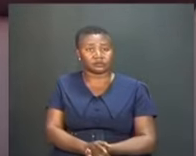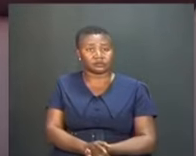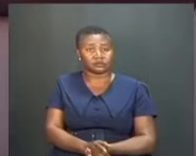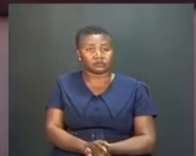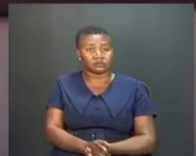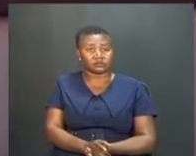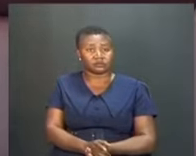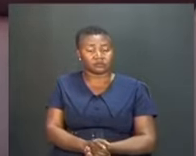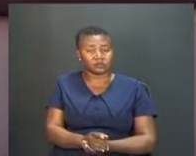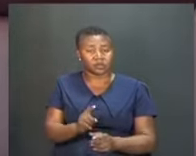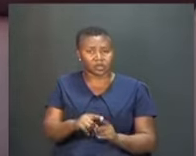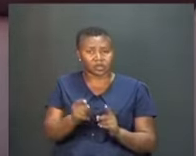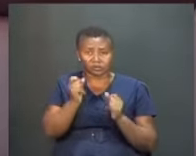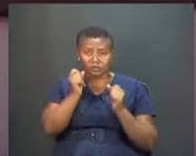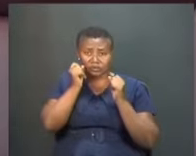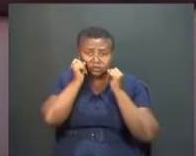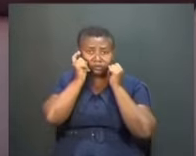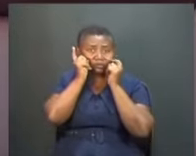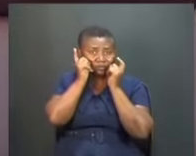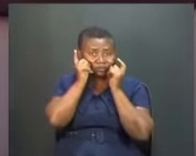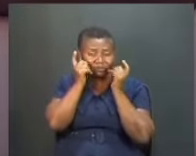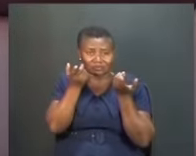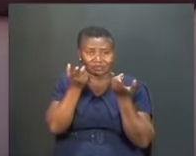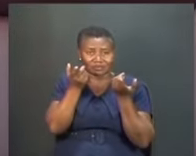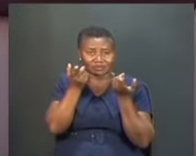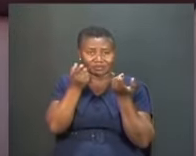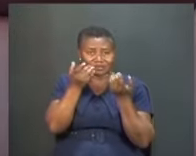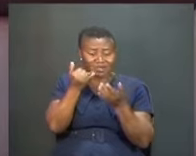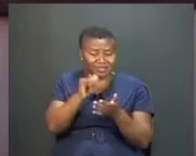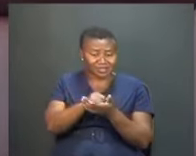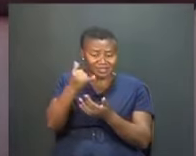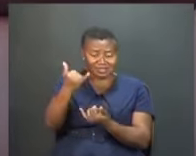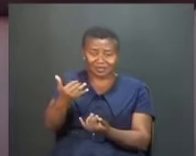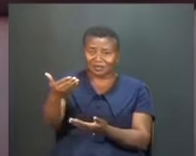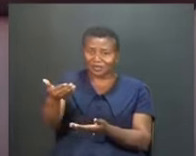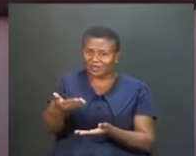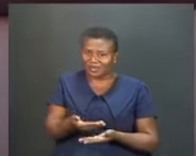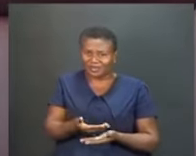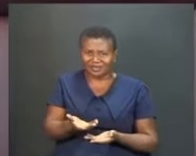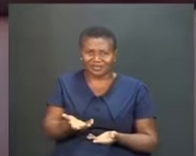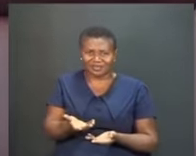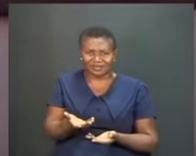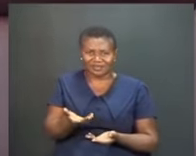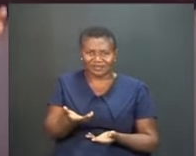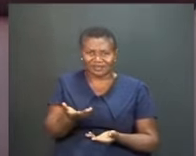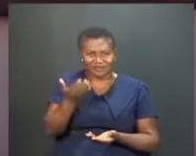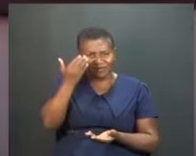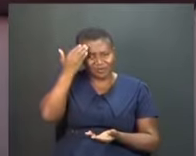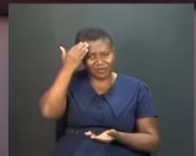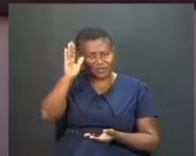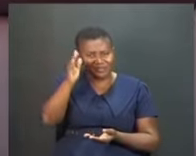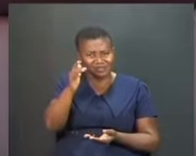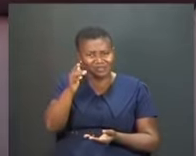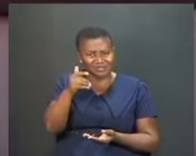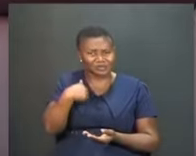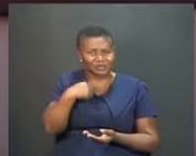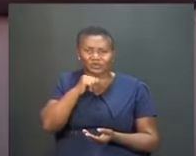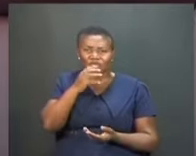A surprise that he's springing on us. We don't want to say it's one of his several